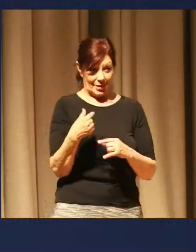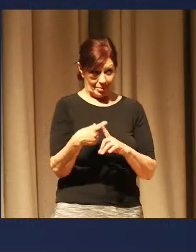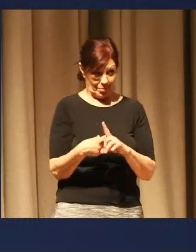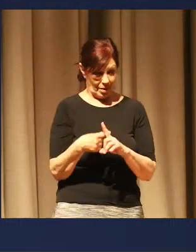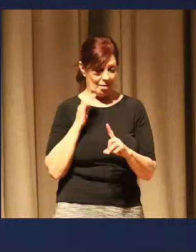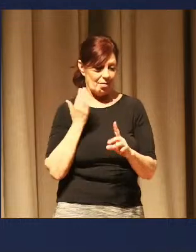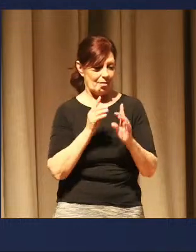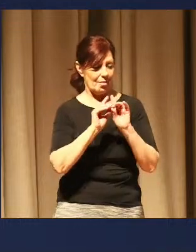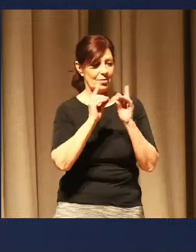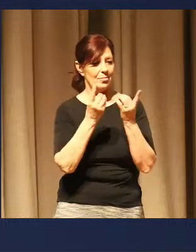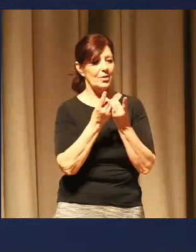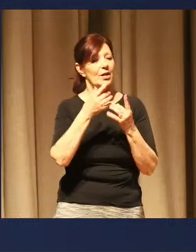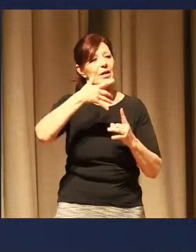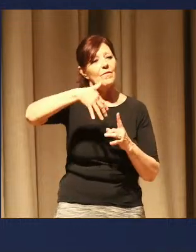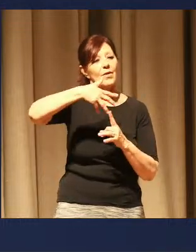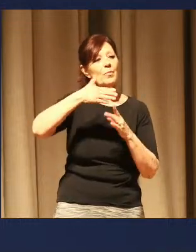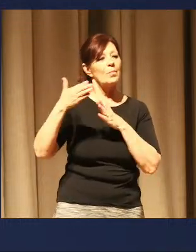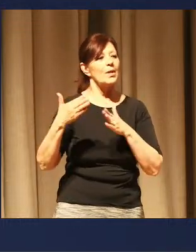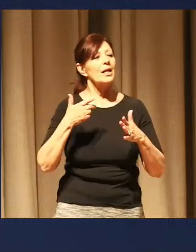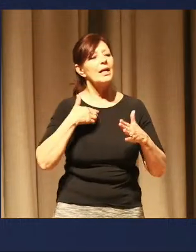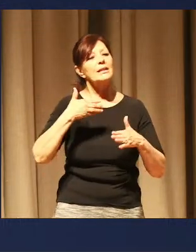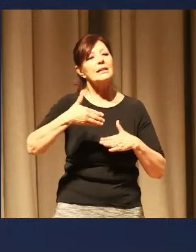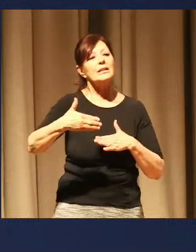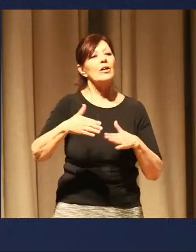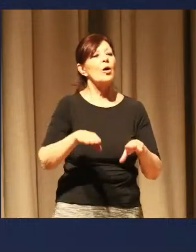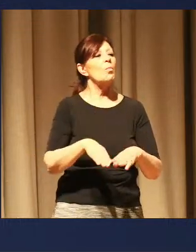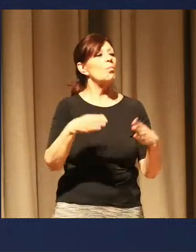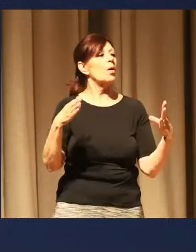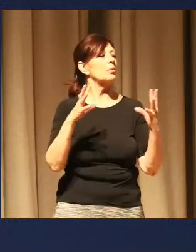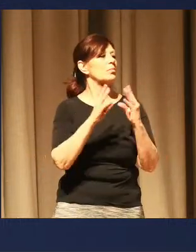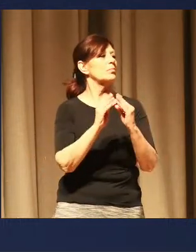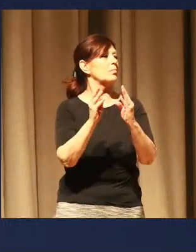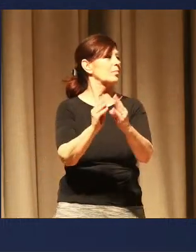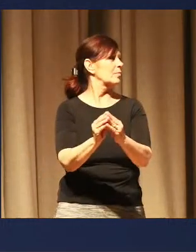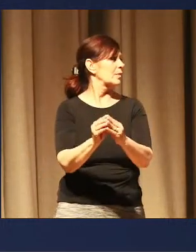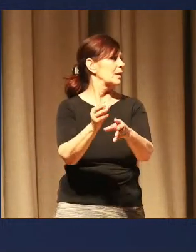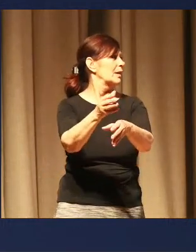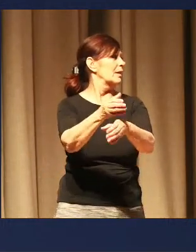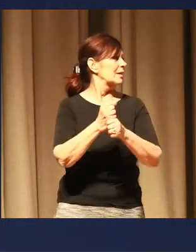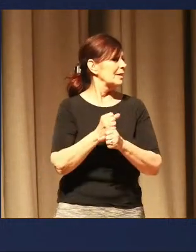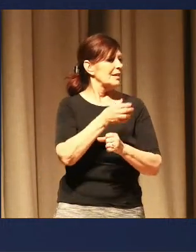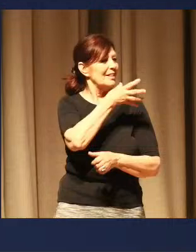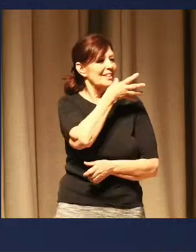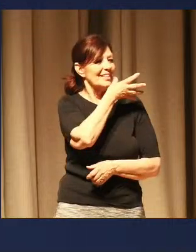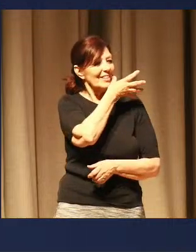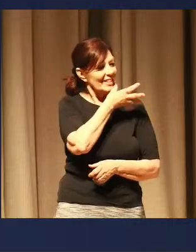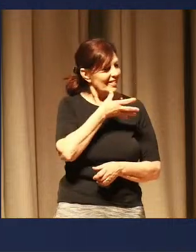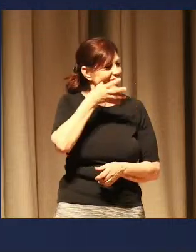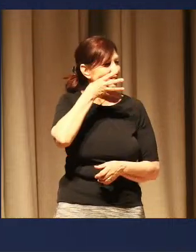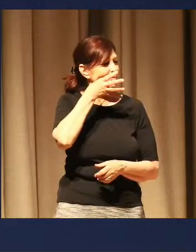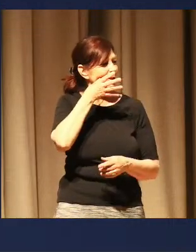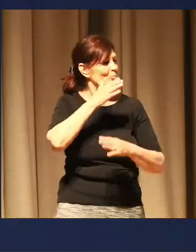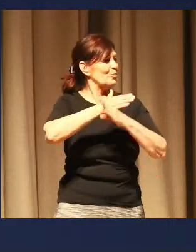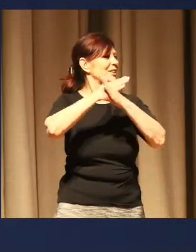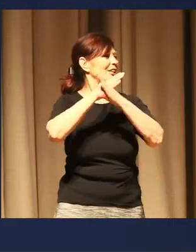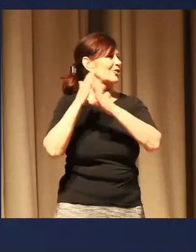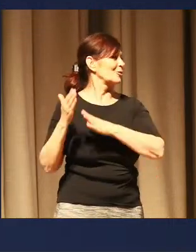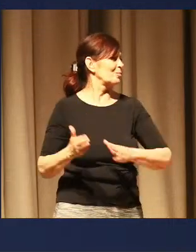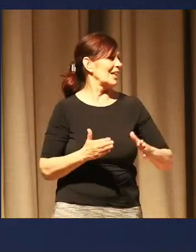our Department of Environment and Planning held a series of public forums centered on updating the county's agriculture and farmland protection